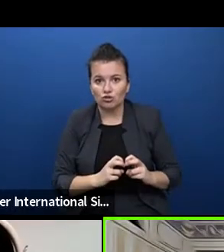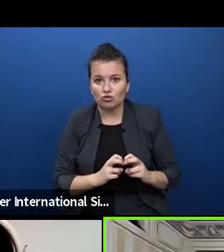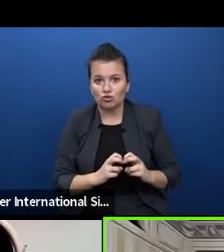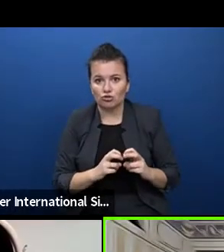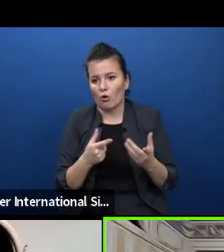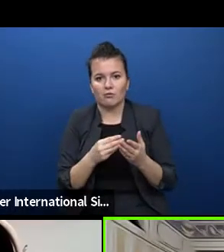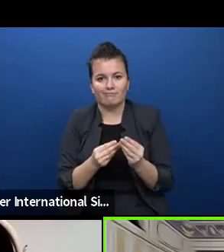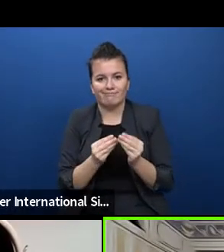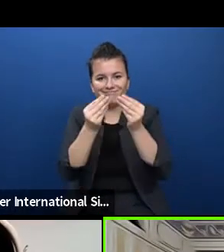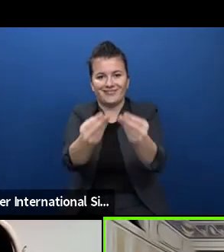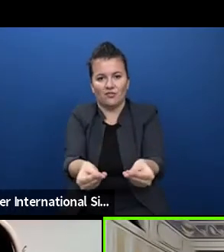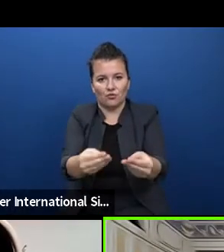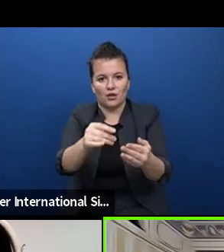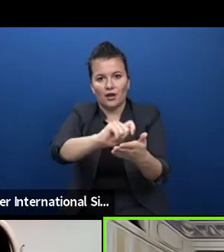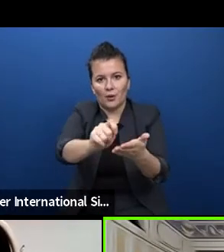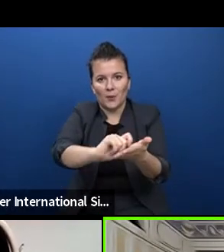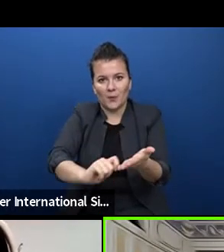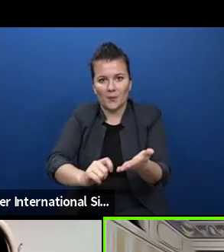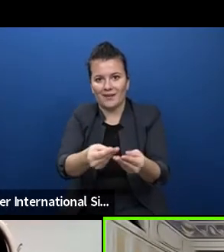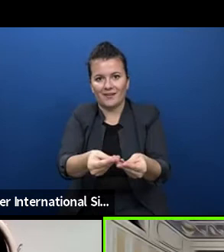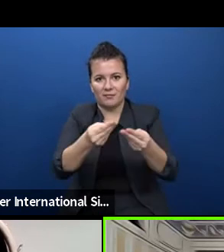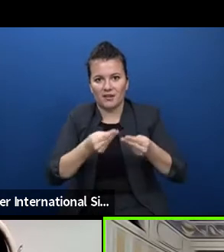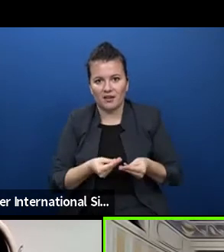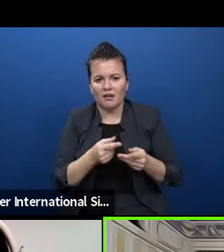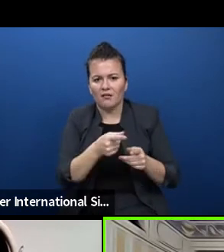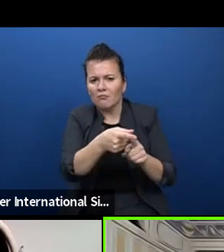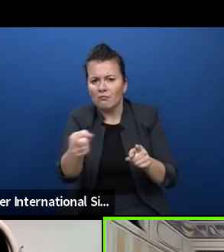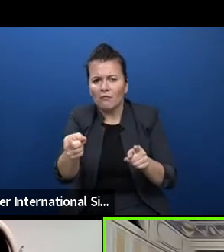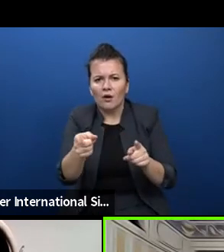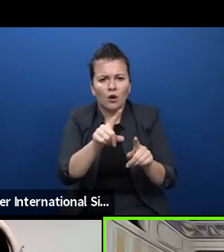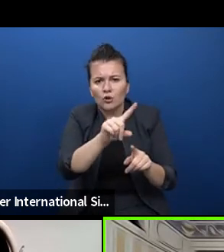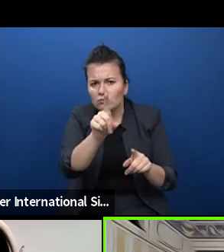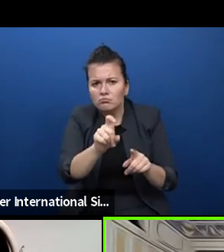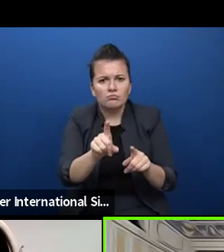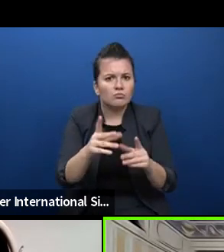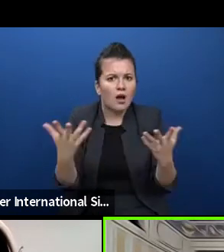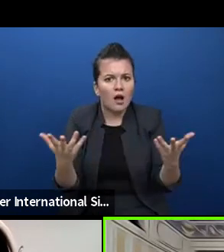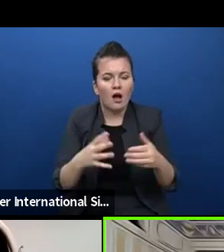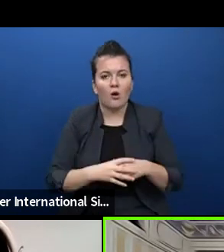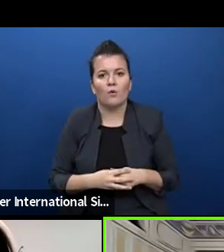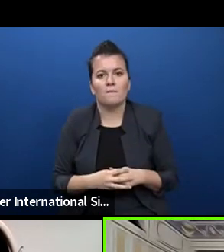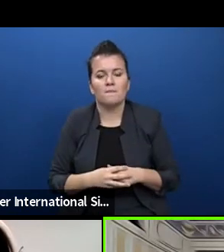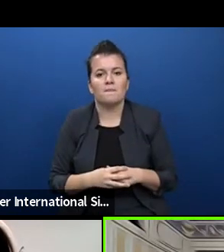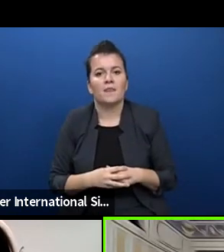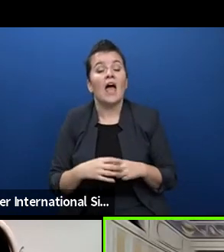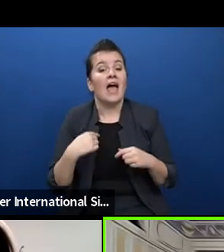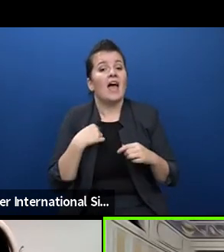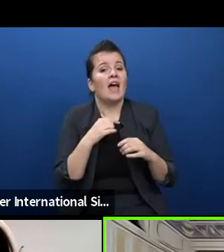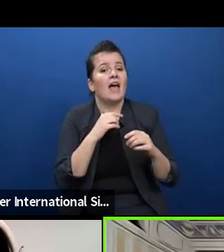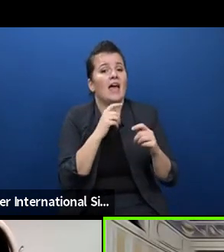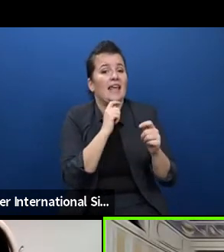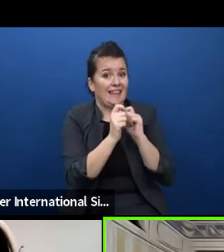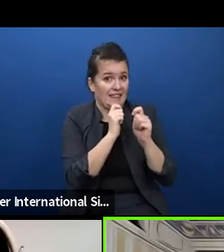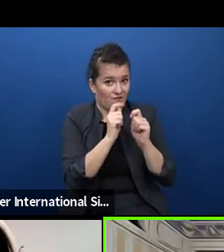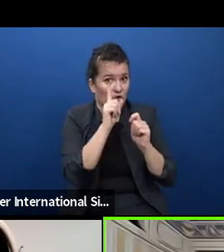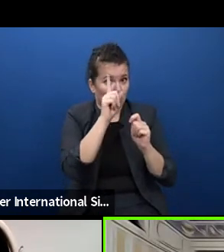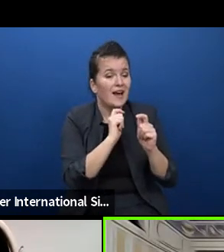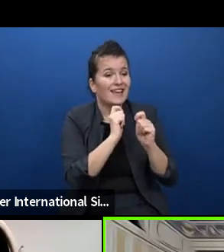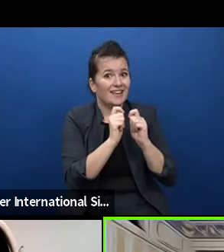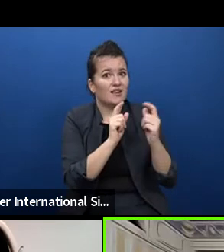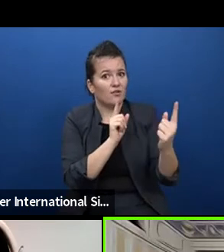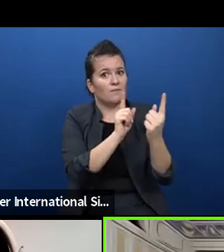We have foreseen that, for example, for the interview program, we will deliver some